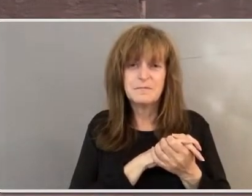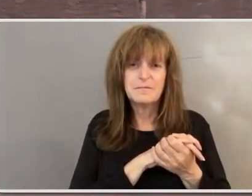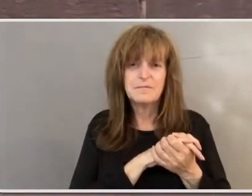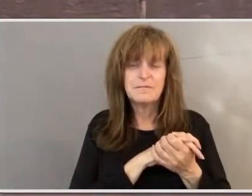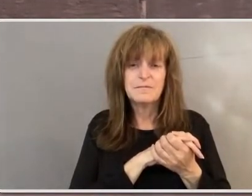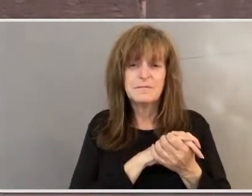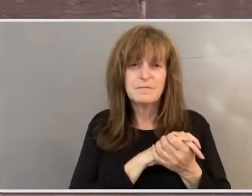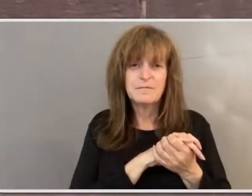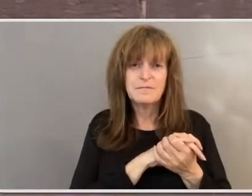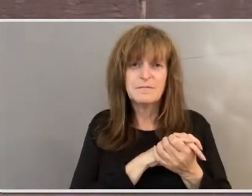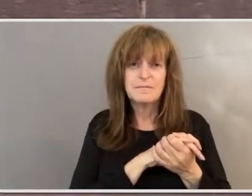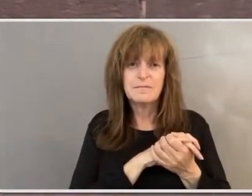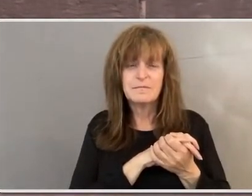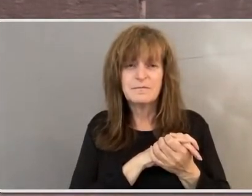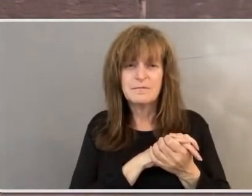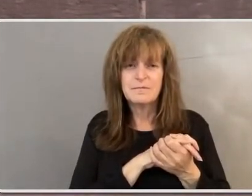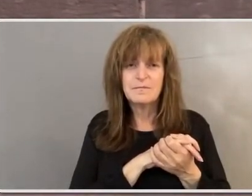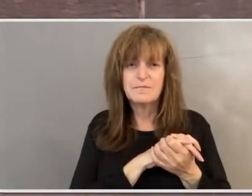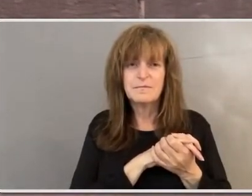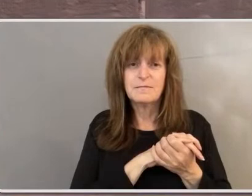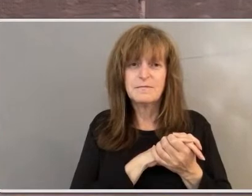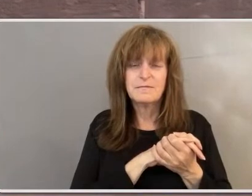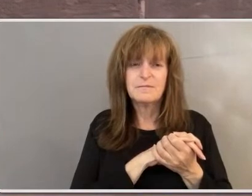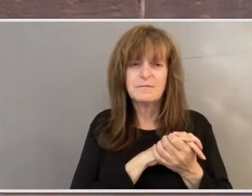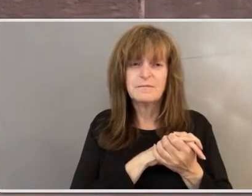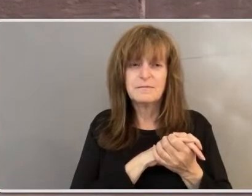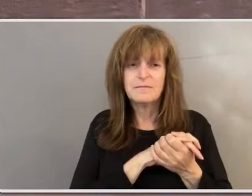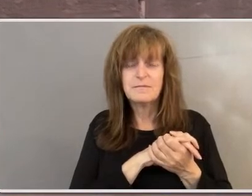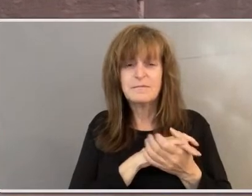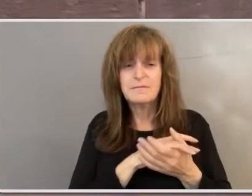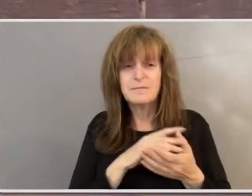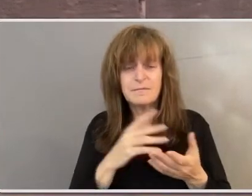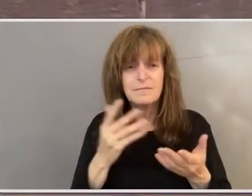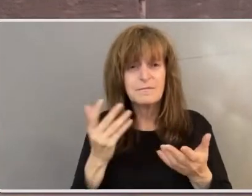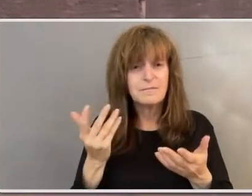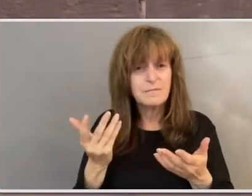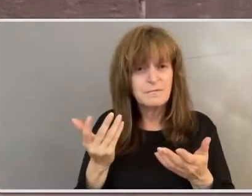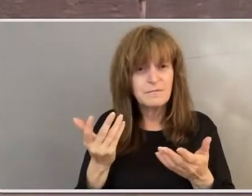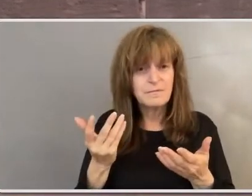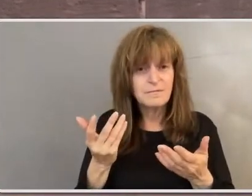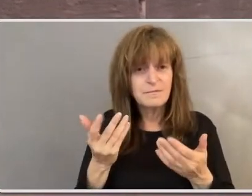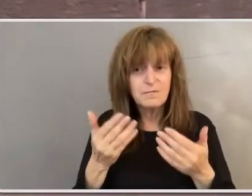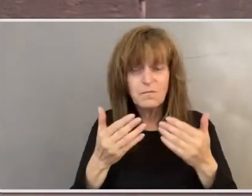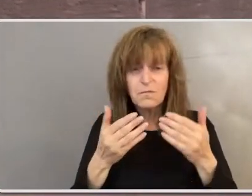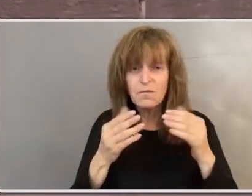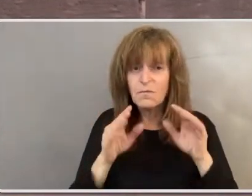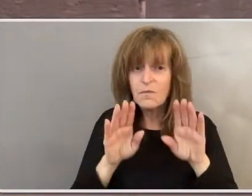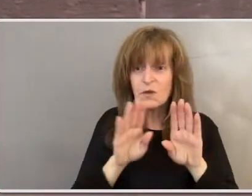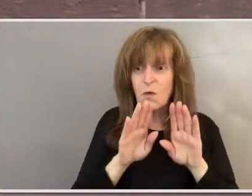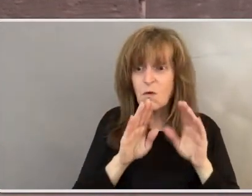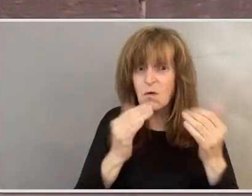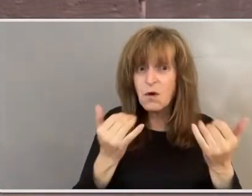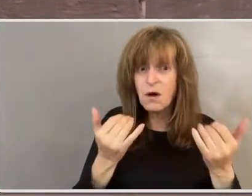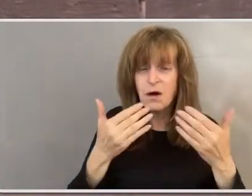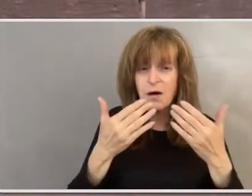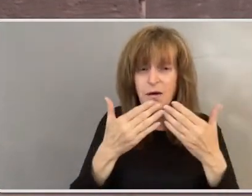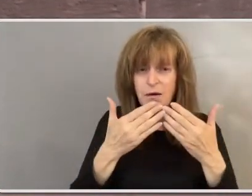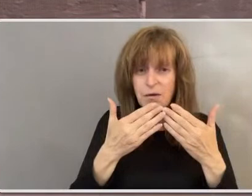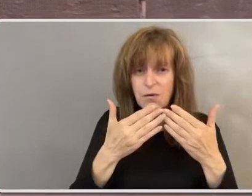Anakwagingaba. And the doorway is open, the doorway to